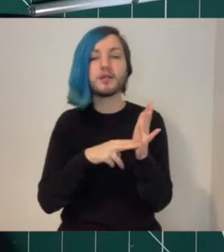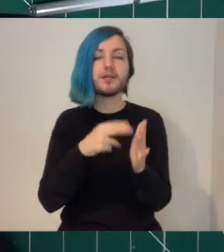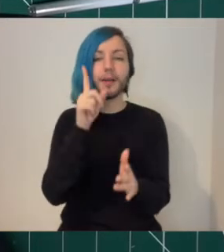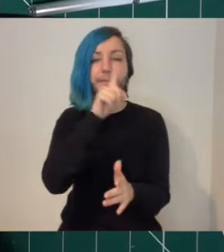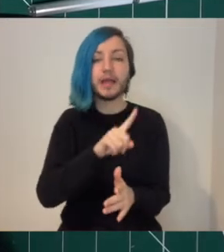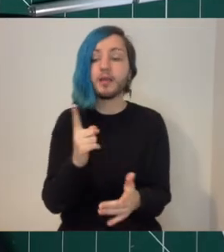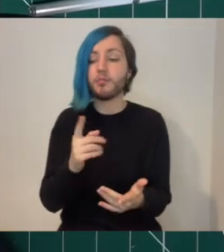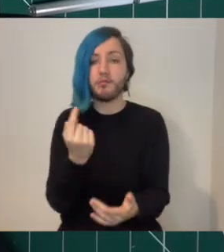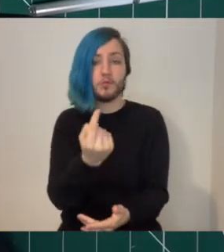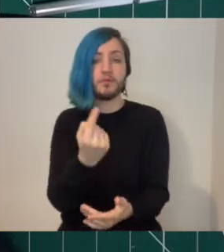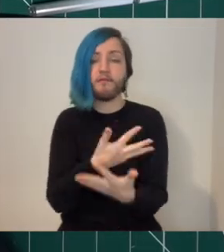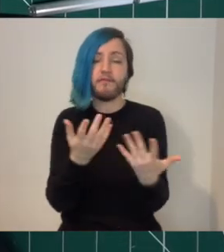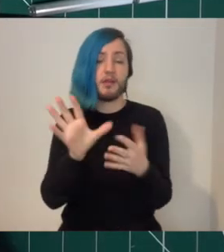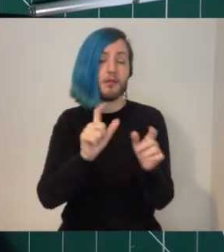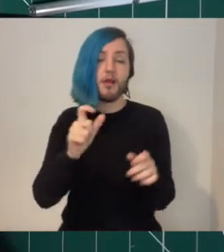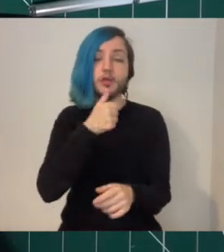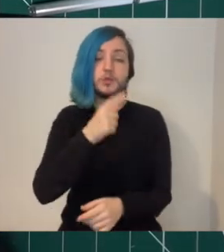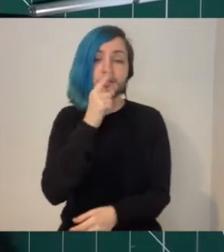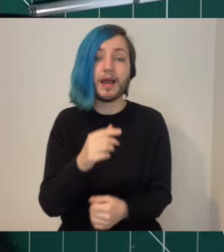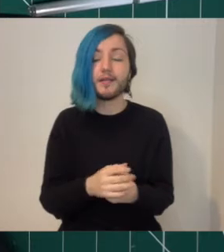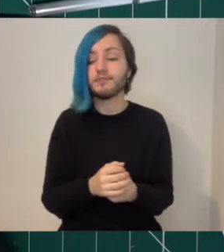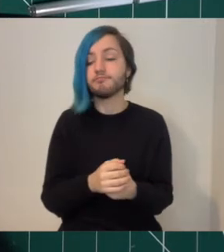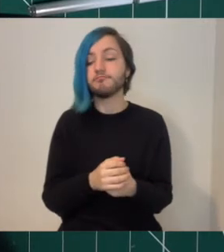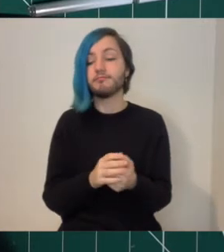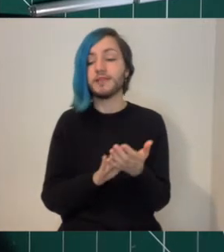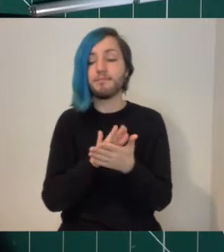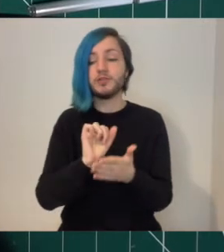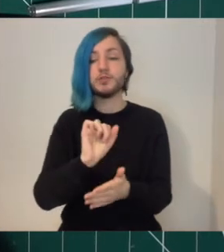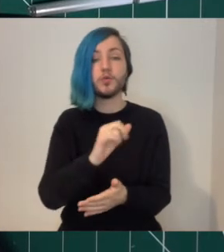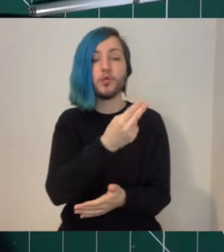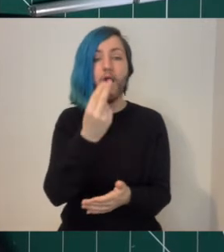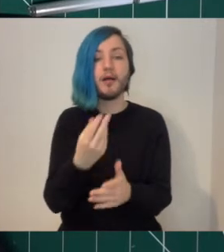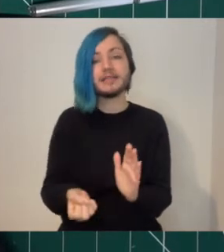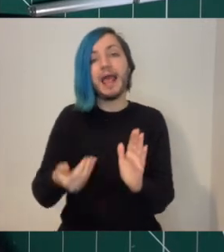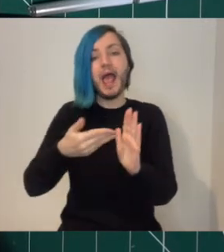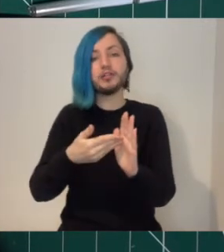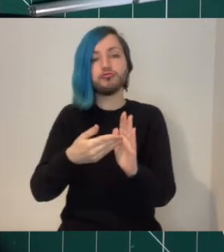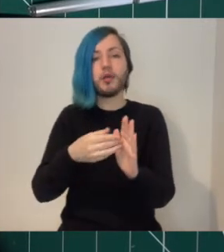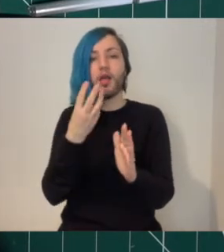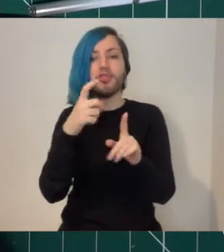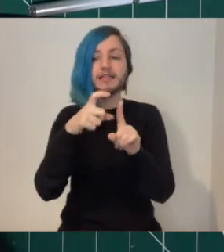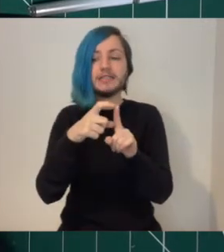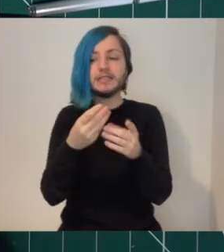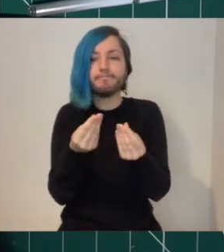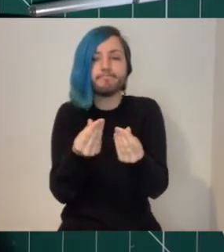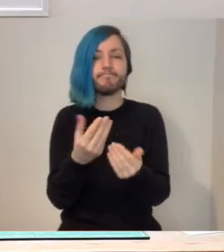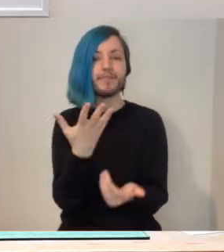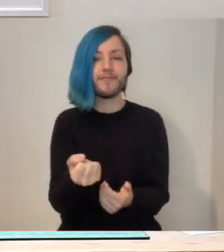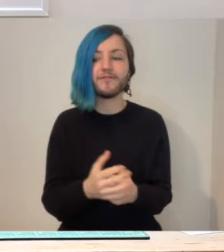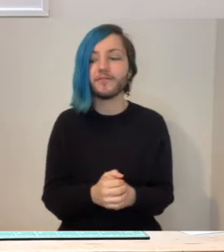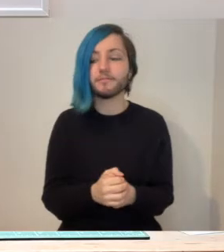kind of neon pink, but you can use any colour and that will give your artwork a sort of extra